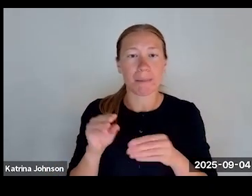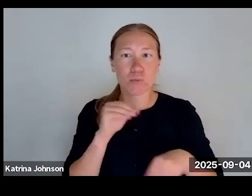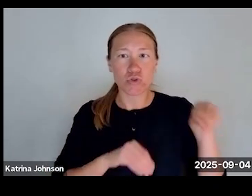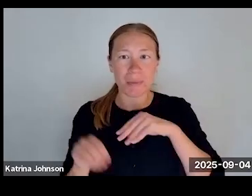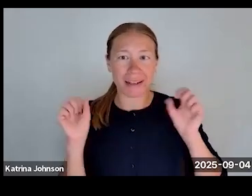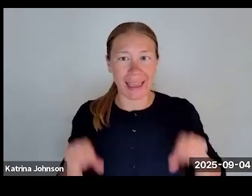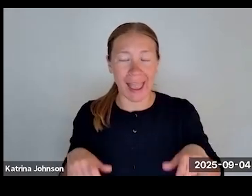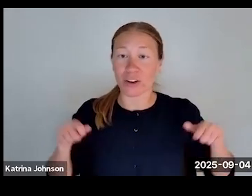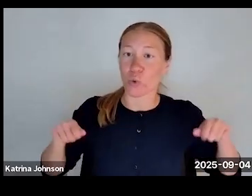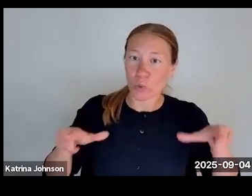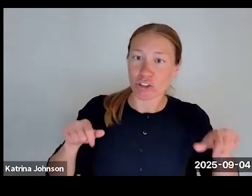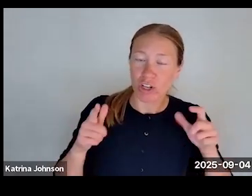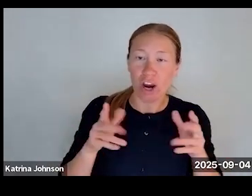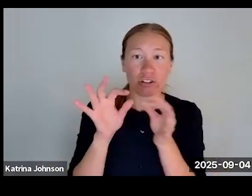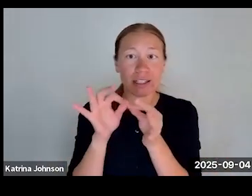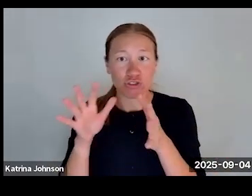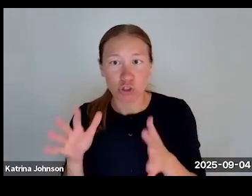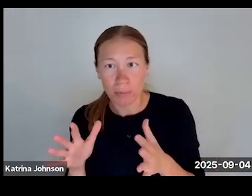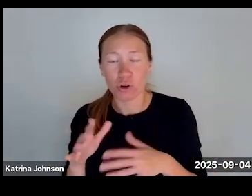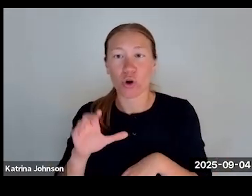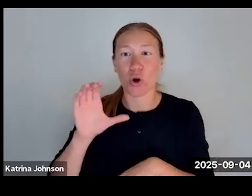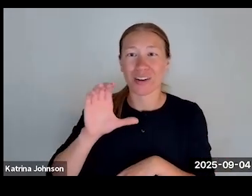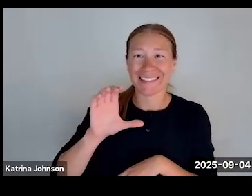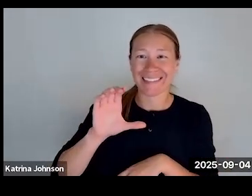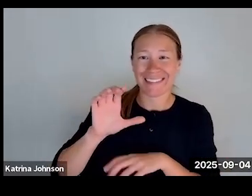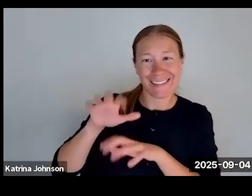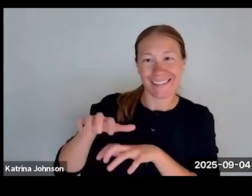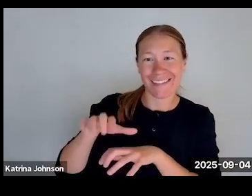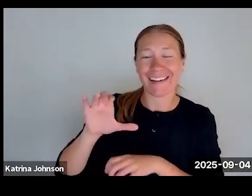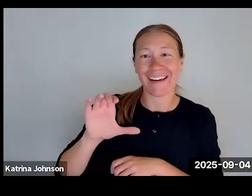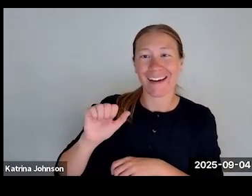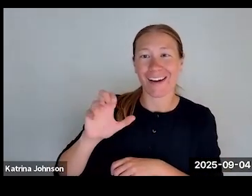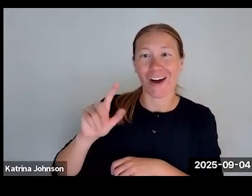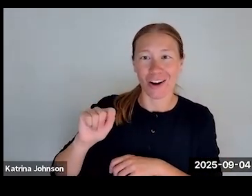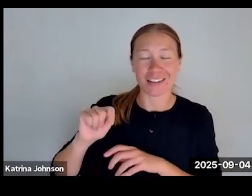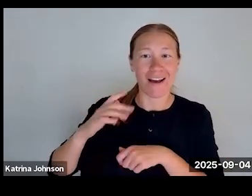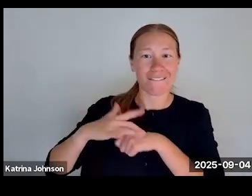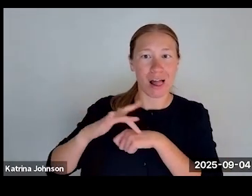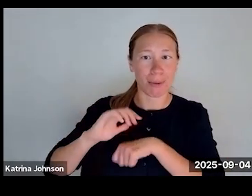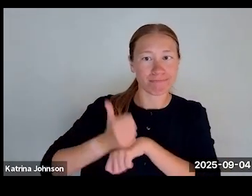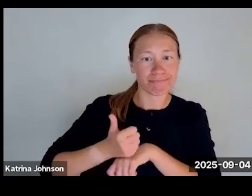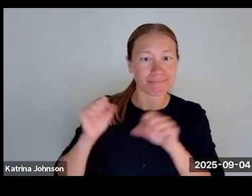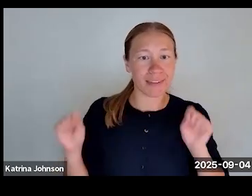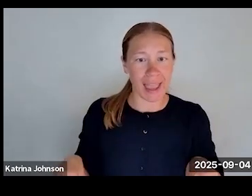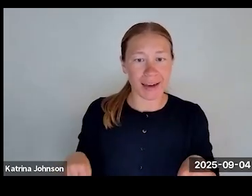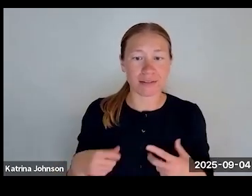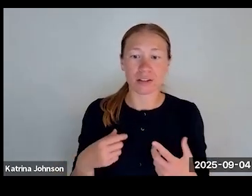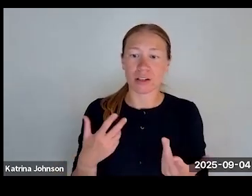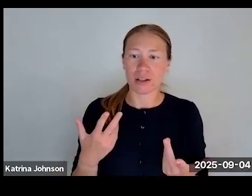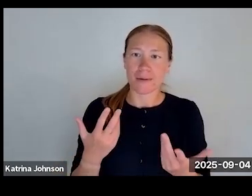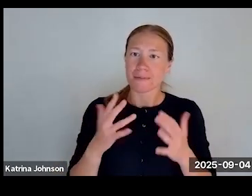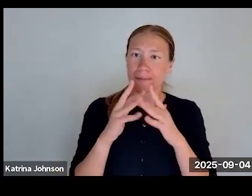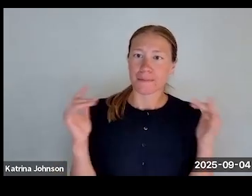for wheelchairs, interpreters, or captionists. Make equipment user-friendly for individuals with various